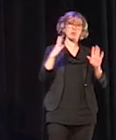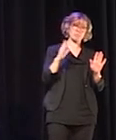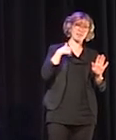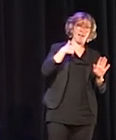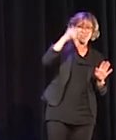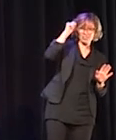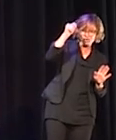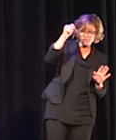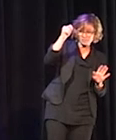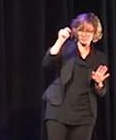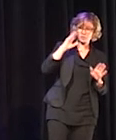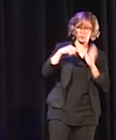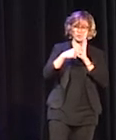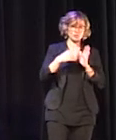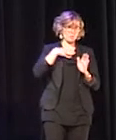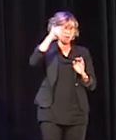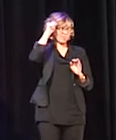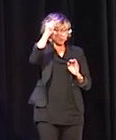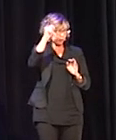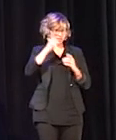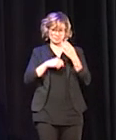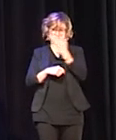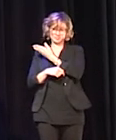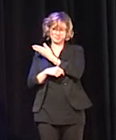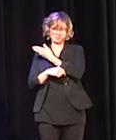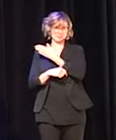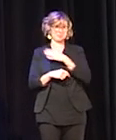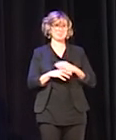and I'm going to show you it now. It's called probabilistic experiential editing.